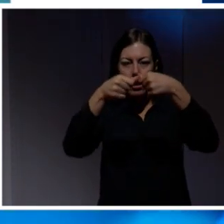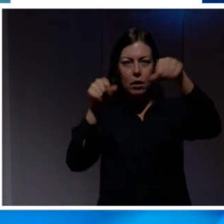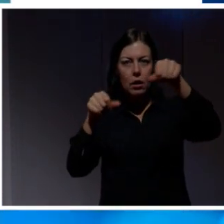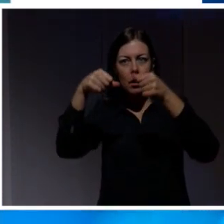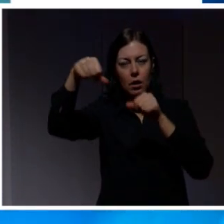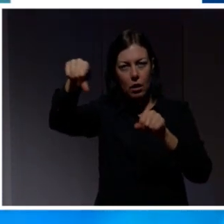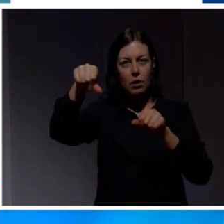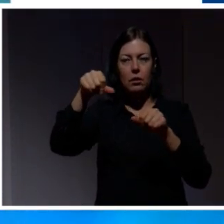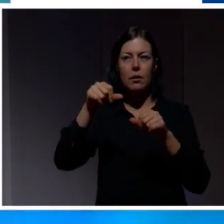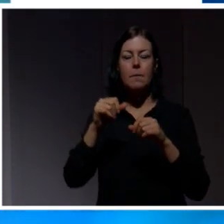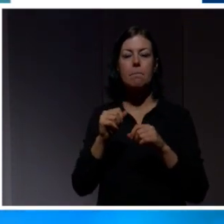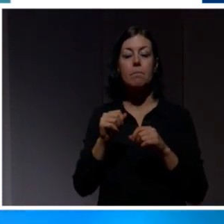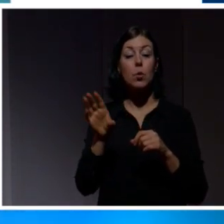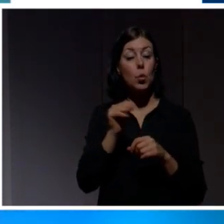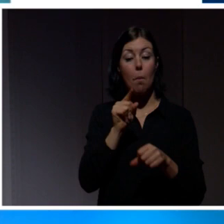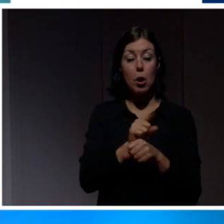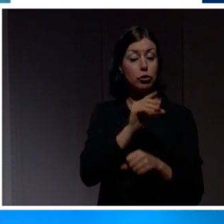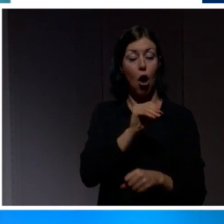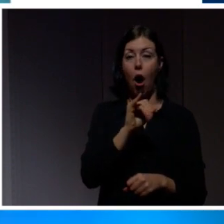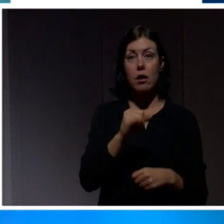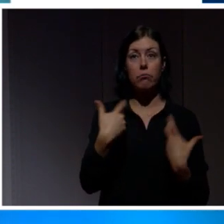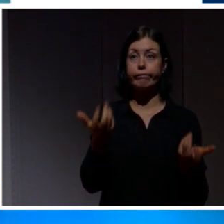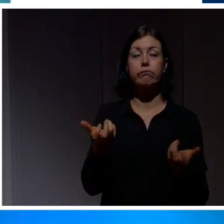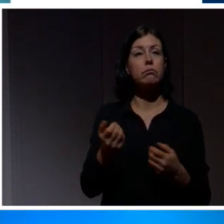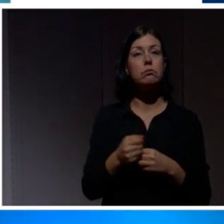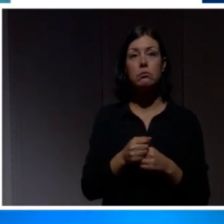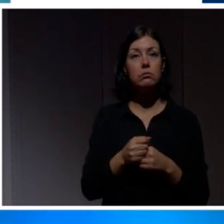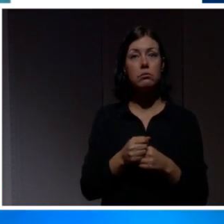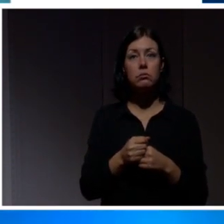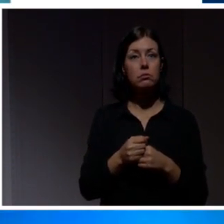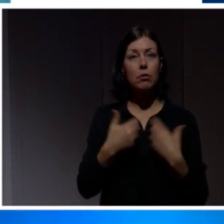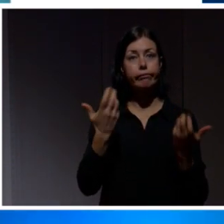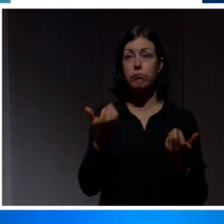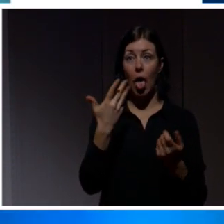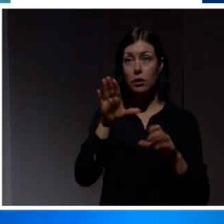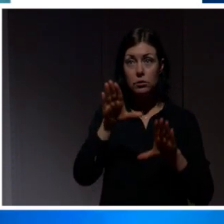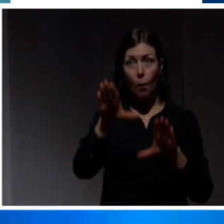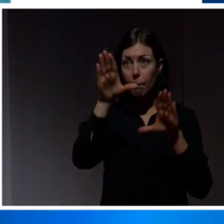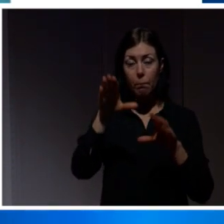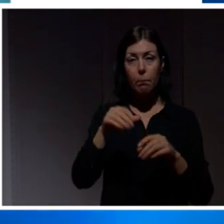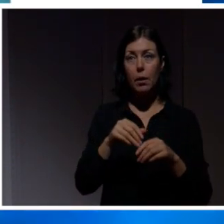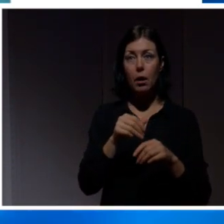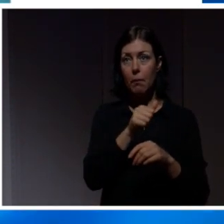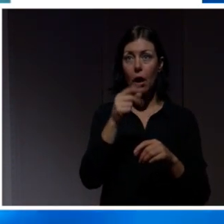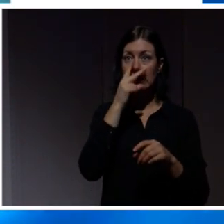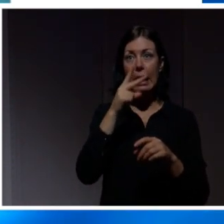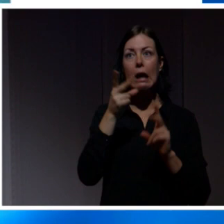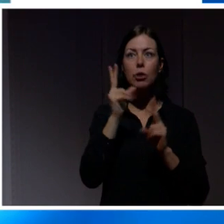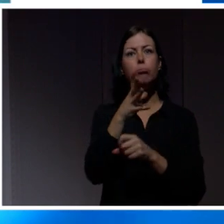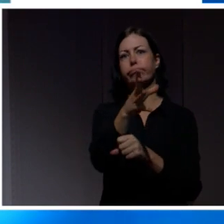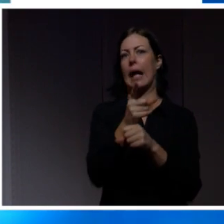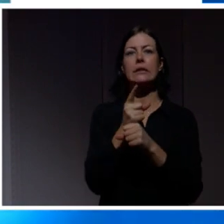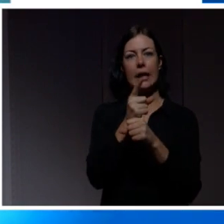in the stop signs, and all of a sudden, the AI no longer recognizes it as a stop. It sees it as a speed limit